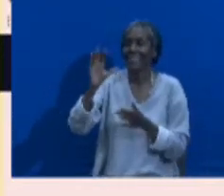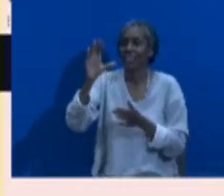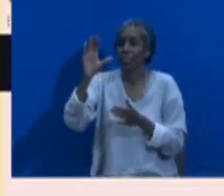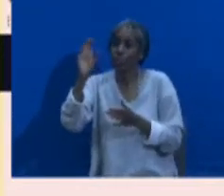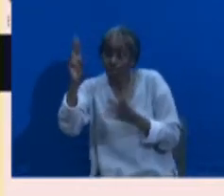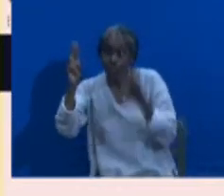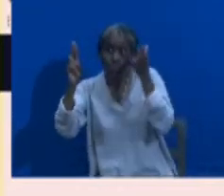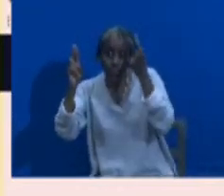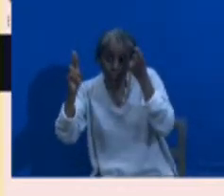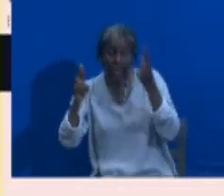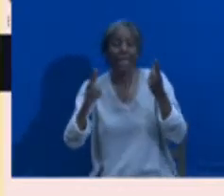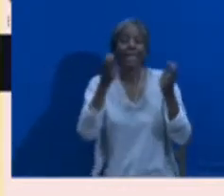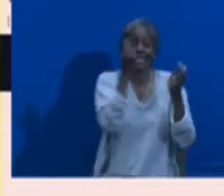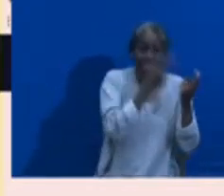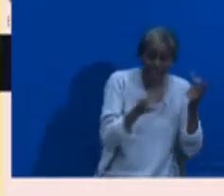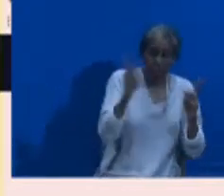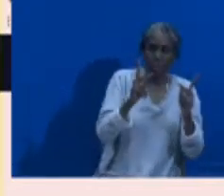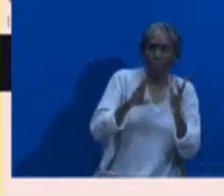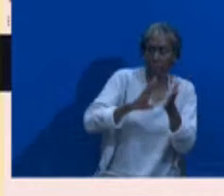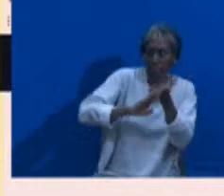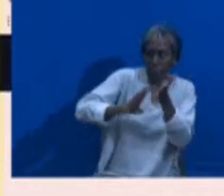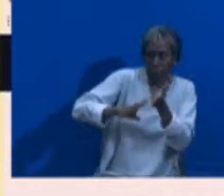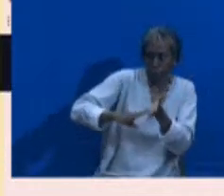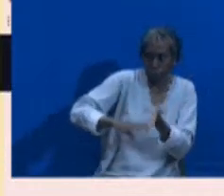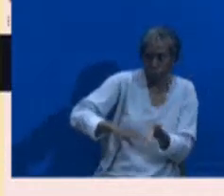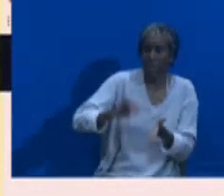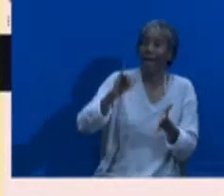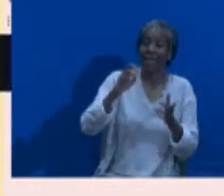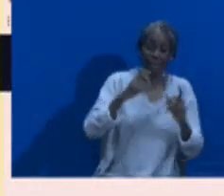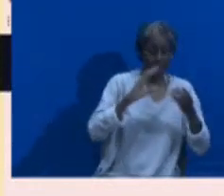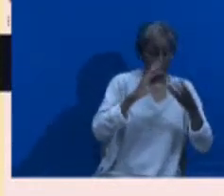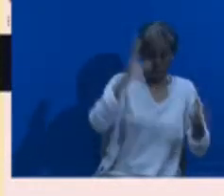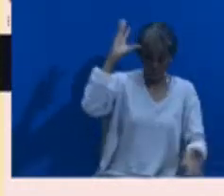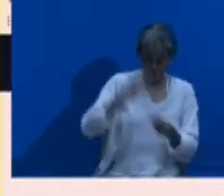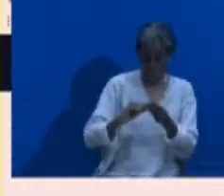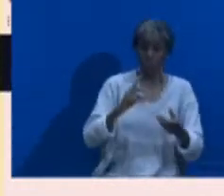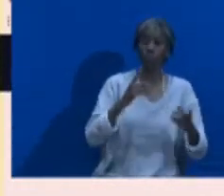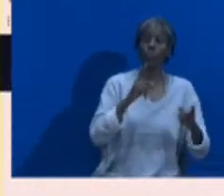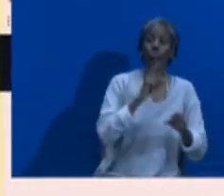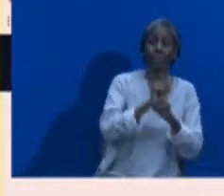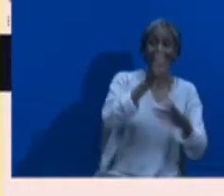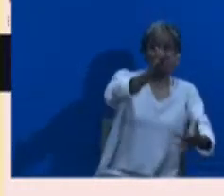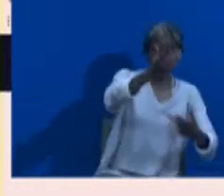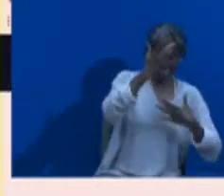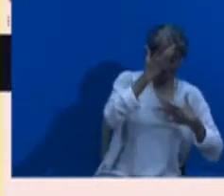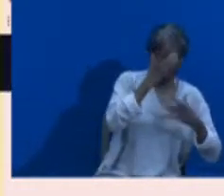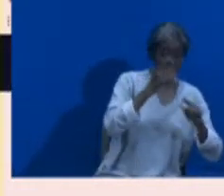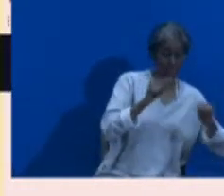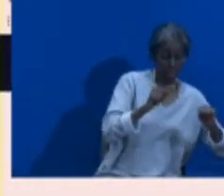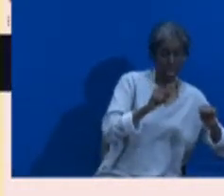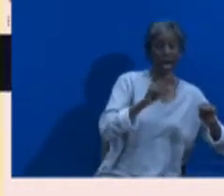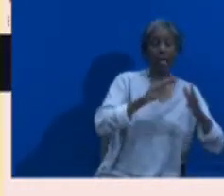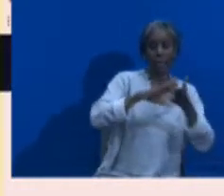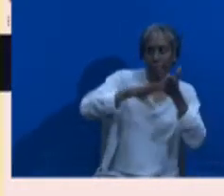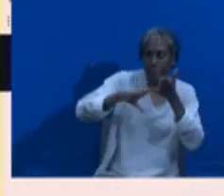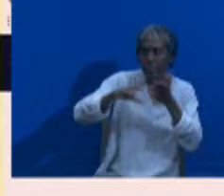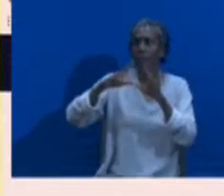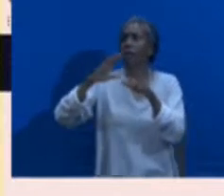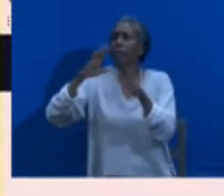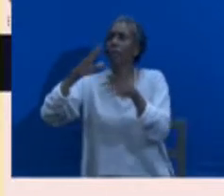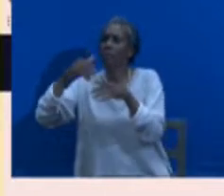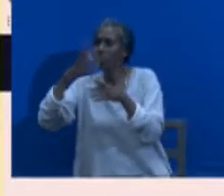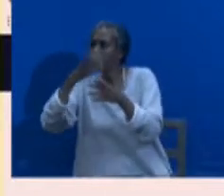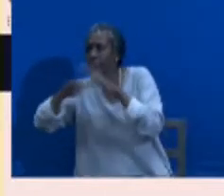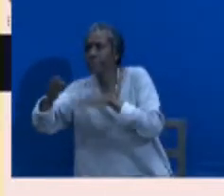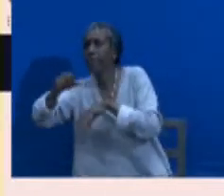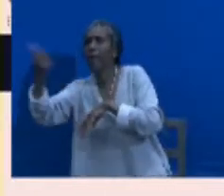you an idea of how many individuals have been ill and have been released from isolation. The social distancing